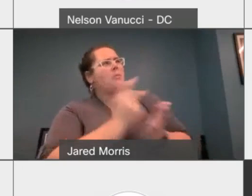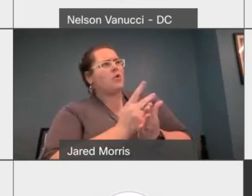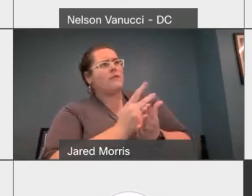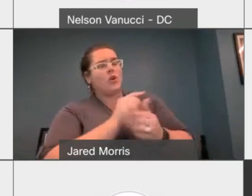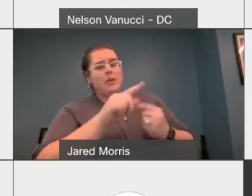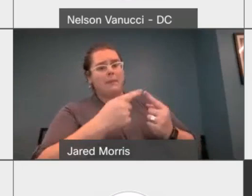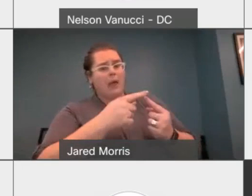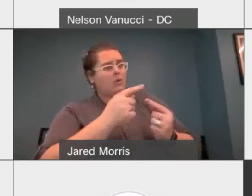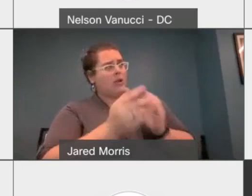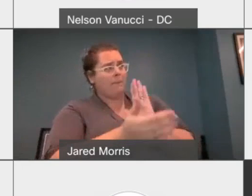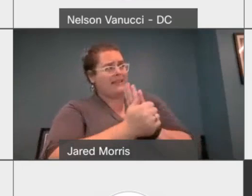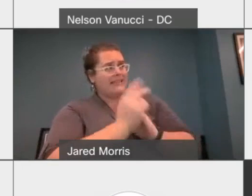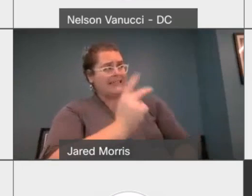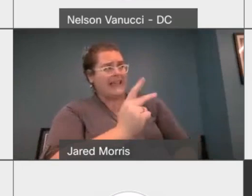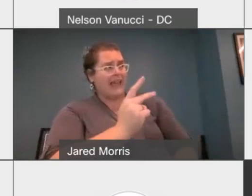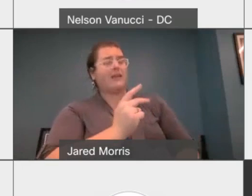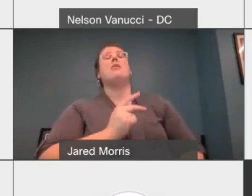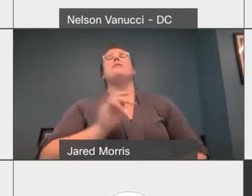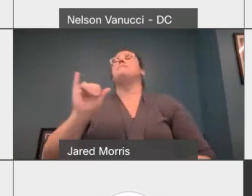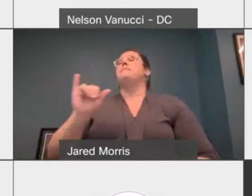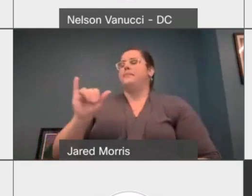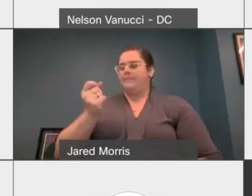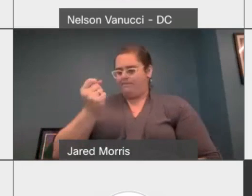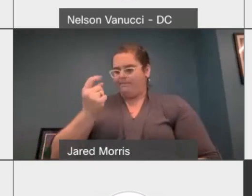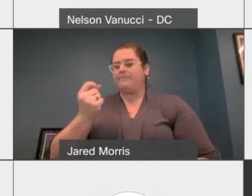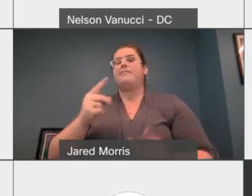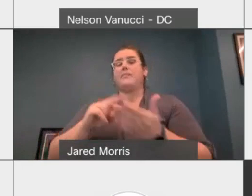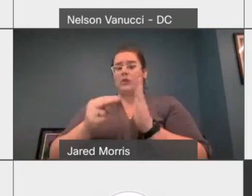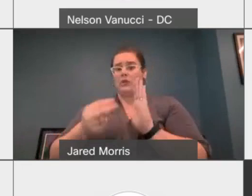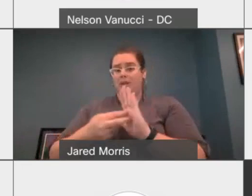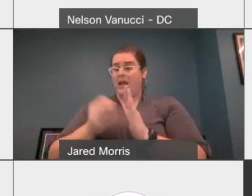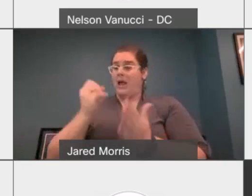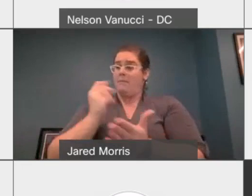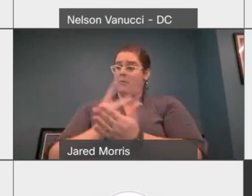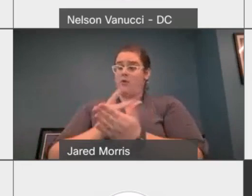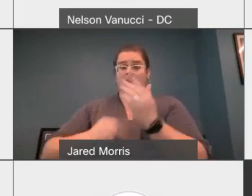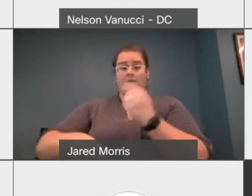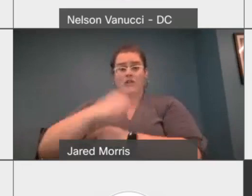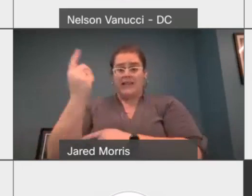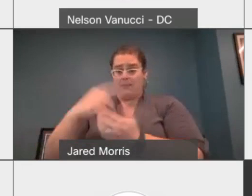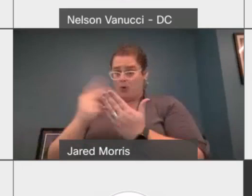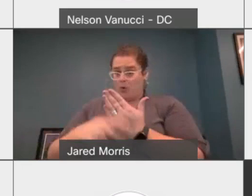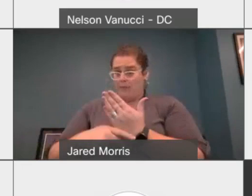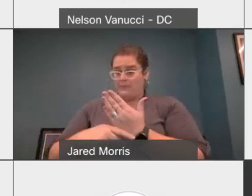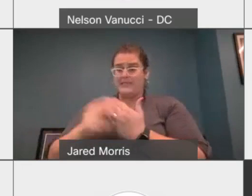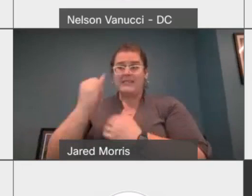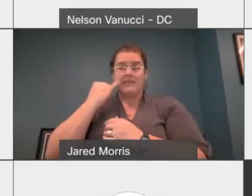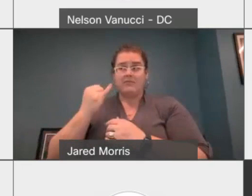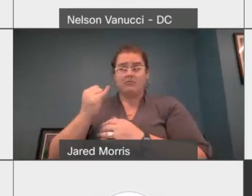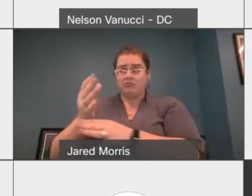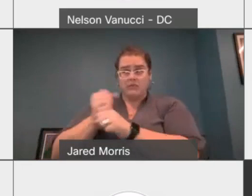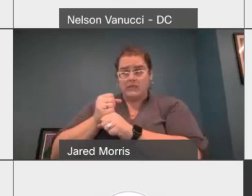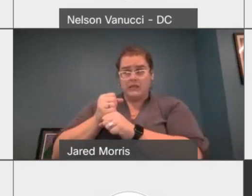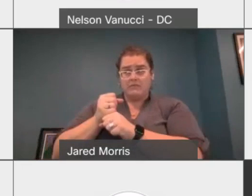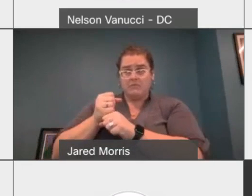there been an approval as far as the Appendix K for day programs? I guess that's what the question is, because the follow-up is,